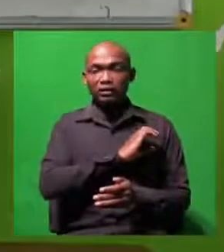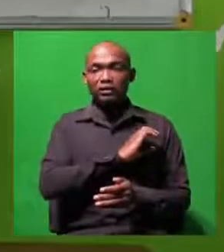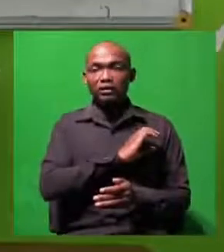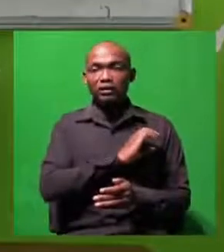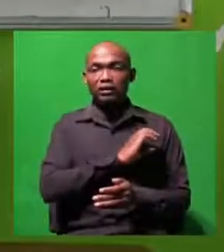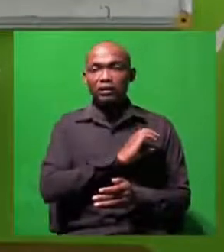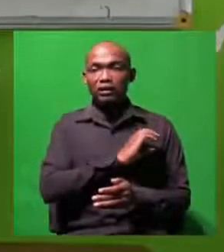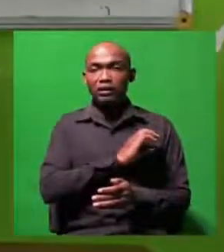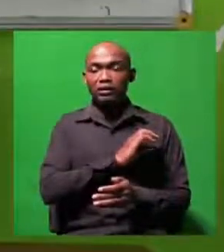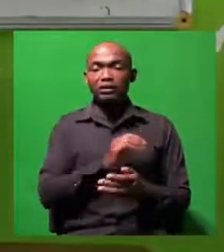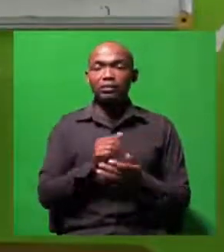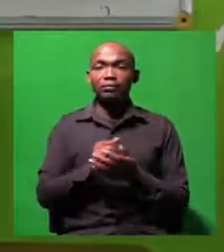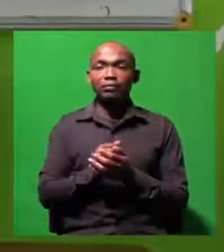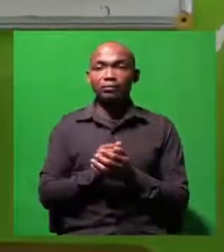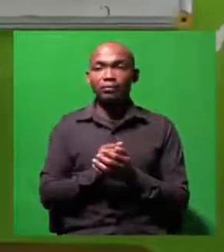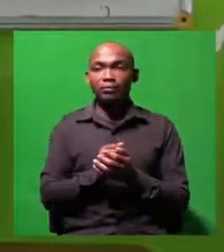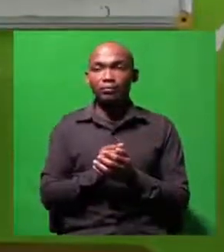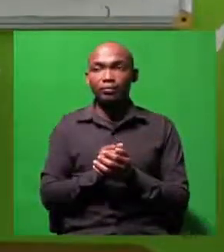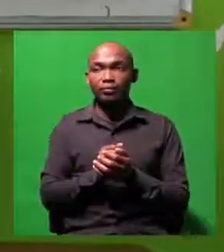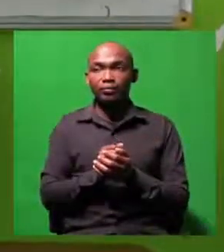Another characteristic is